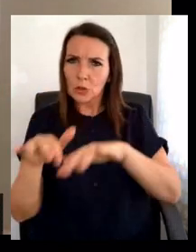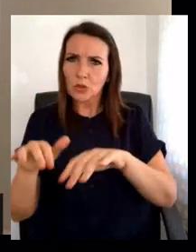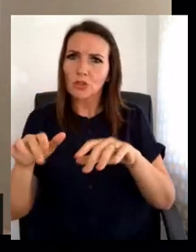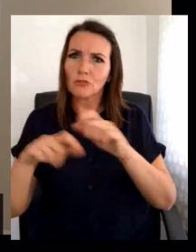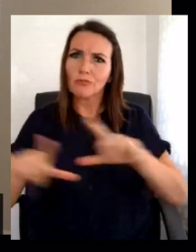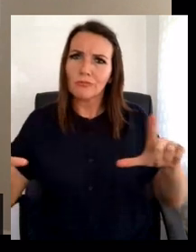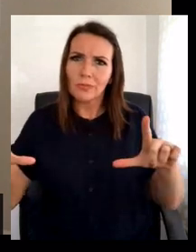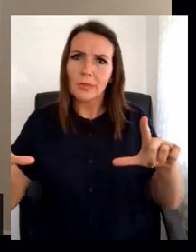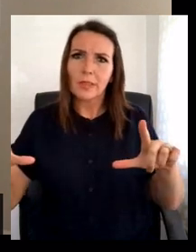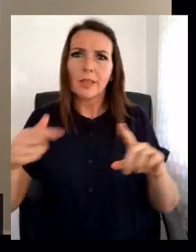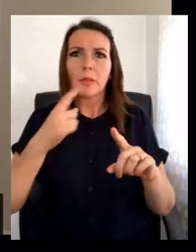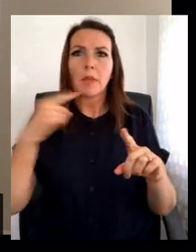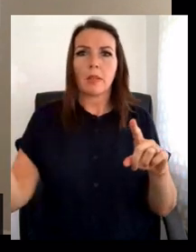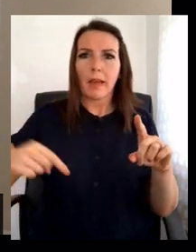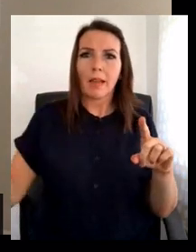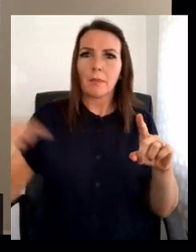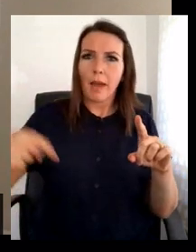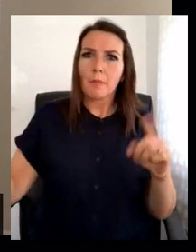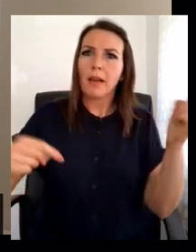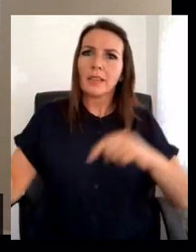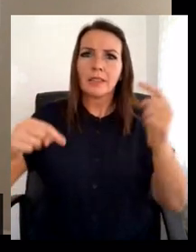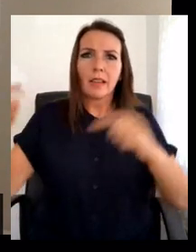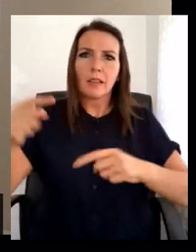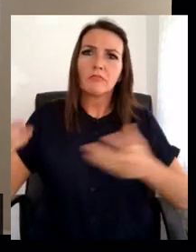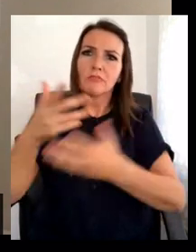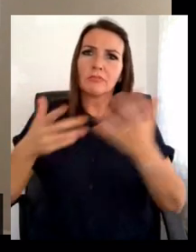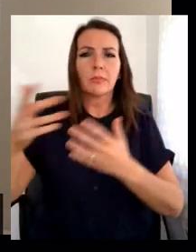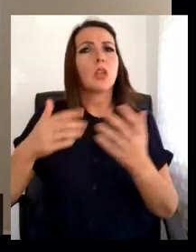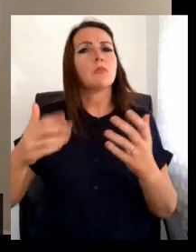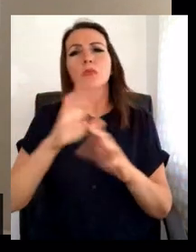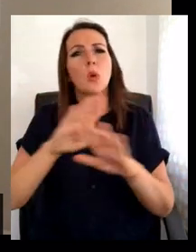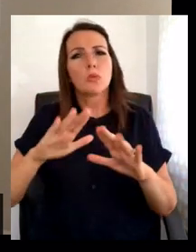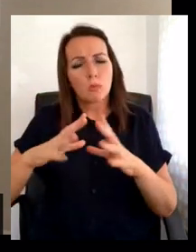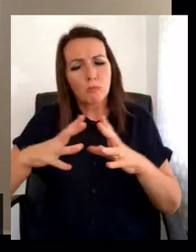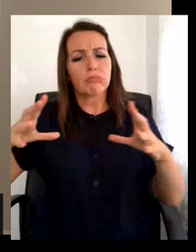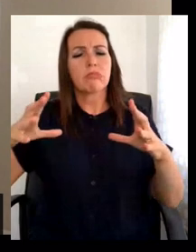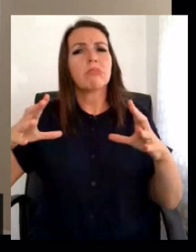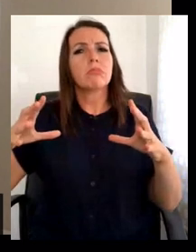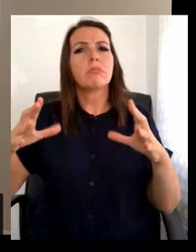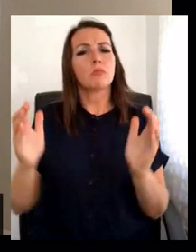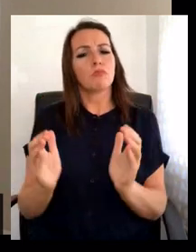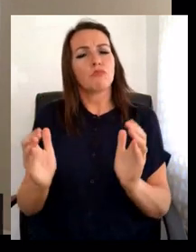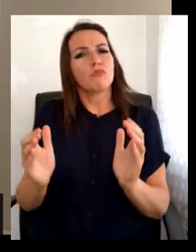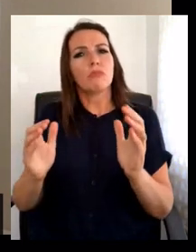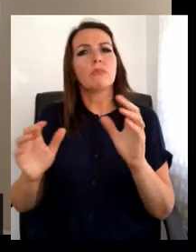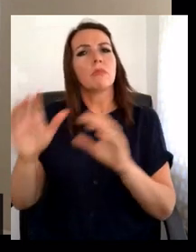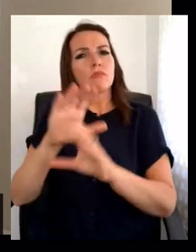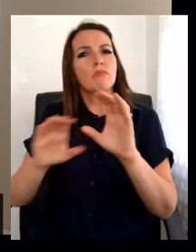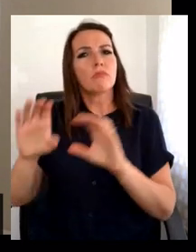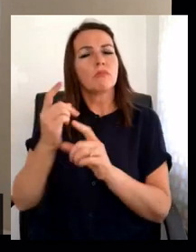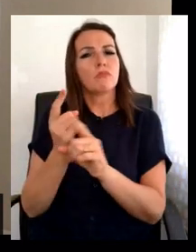people kept coming back. It wasn't enormous. It was always quite an intimate group, but that was